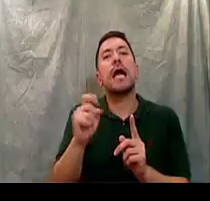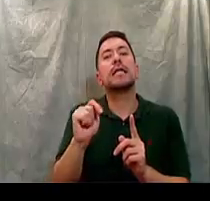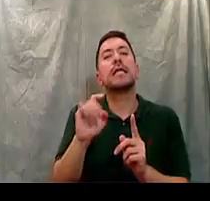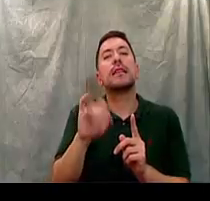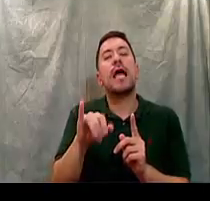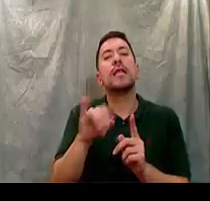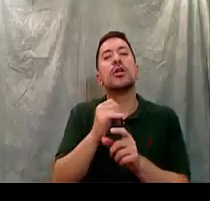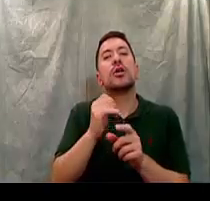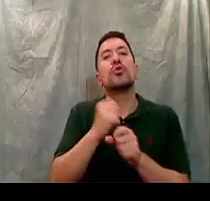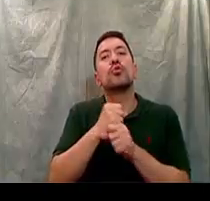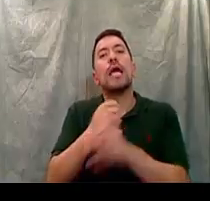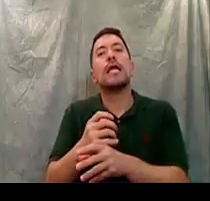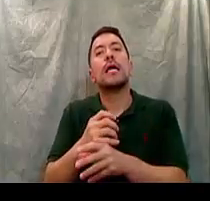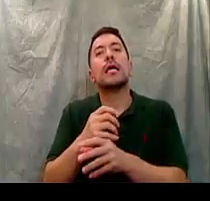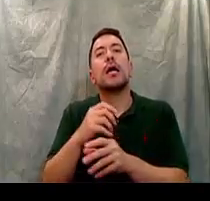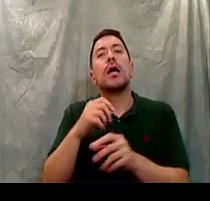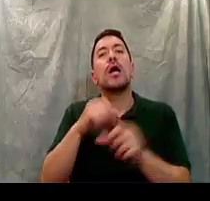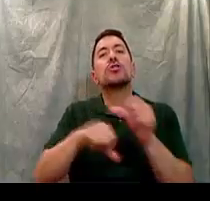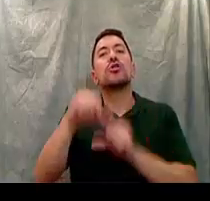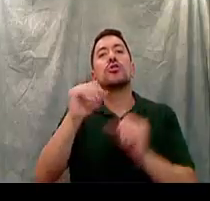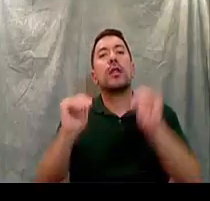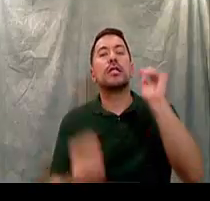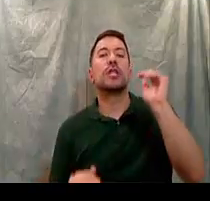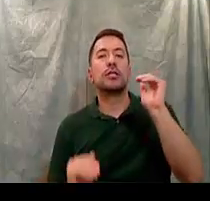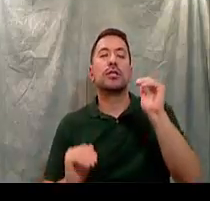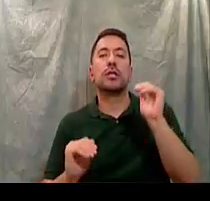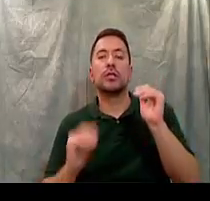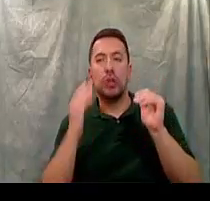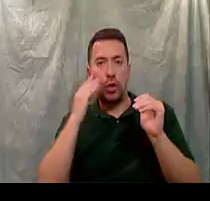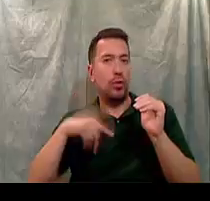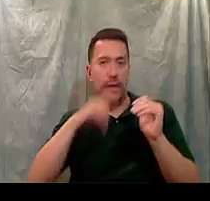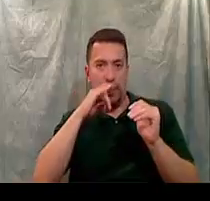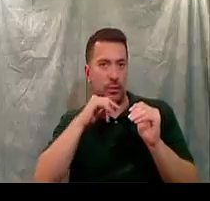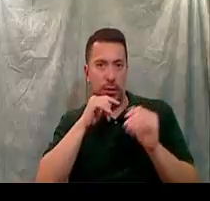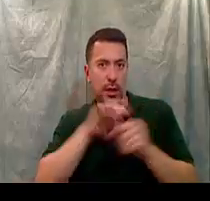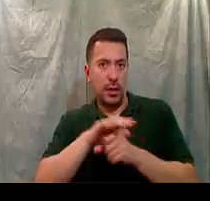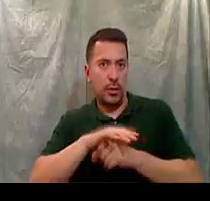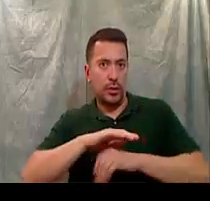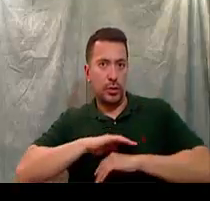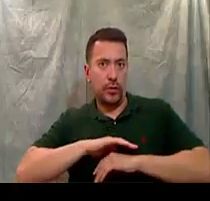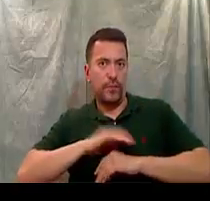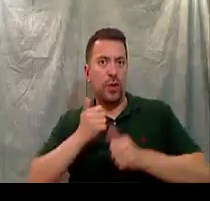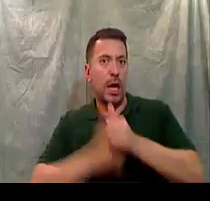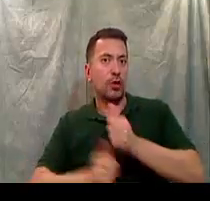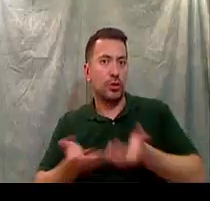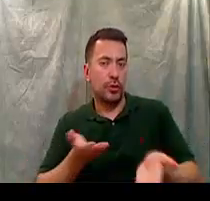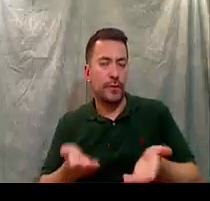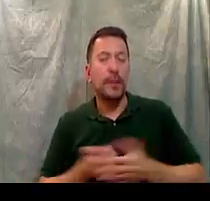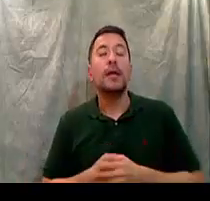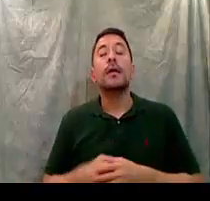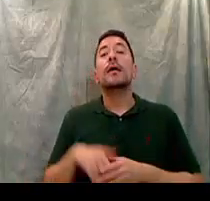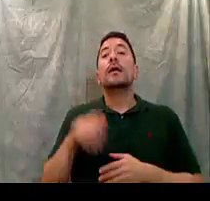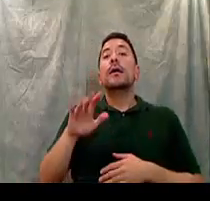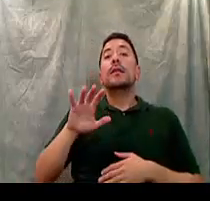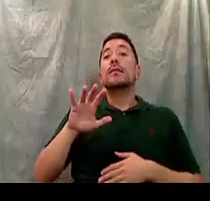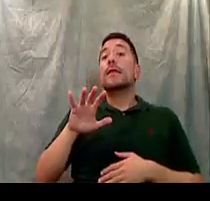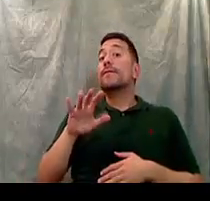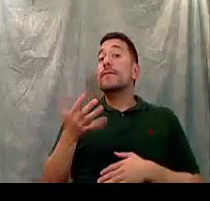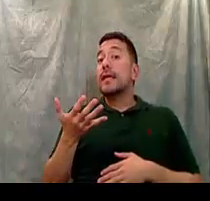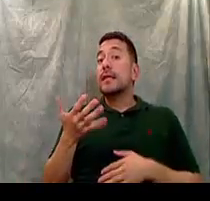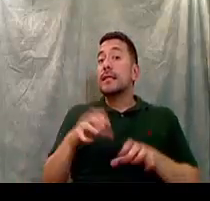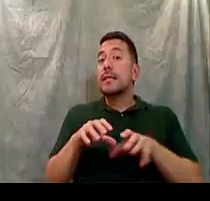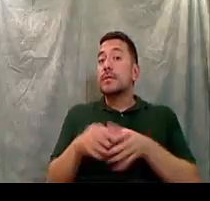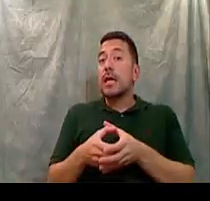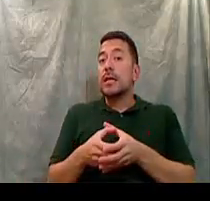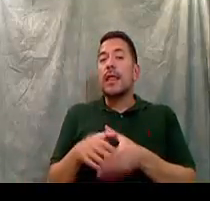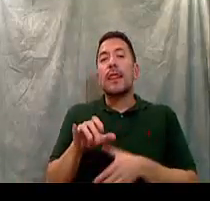social injustice where kids are underserved? The 5th subsection of this paper is